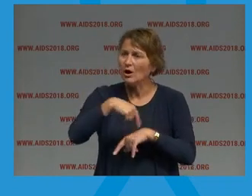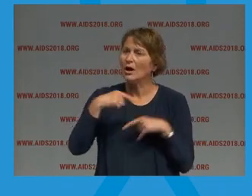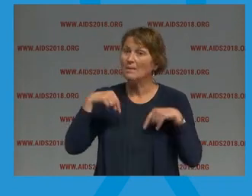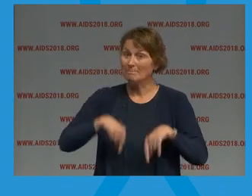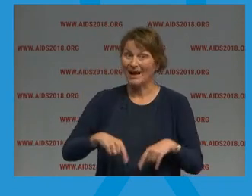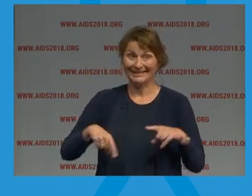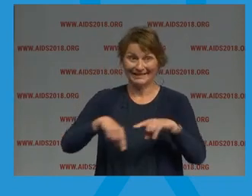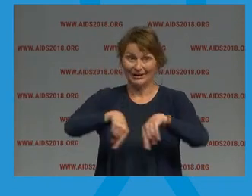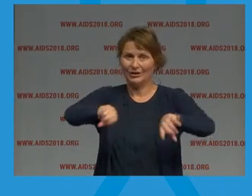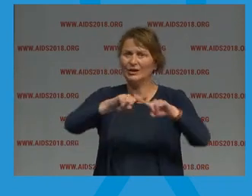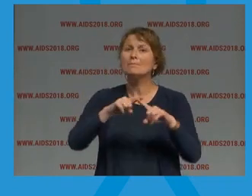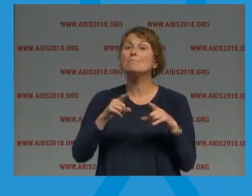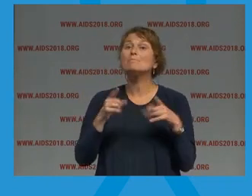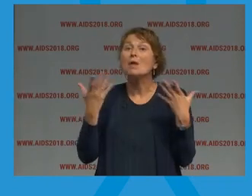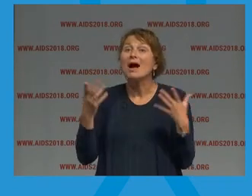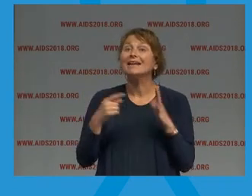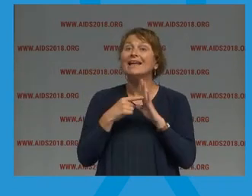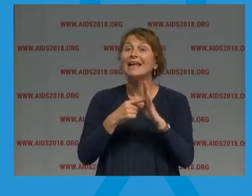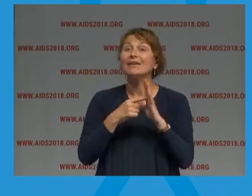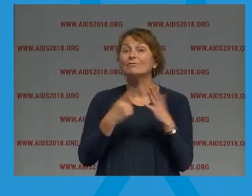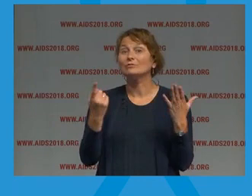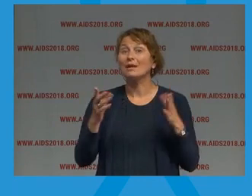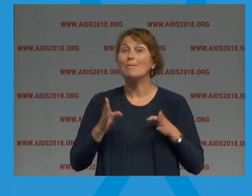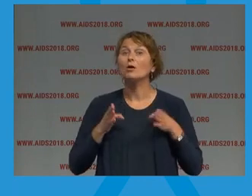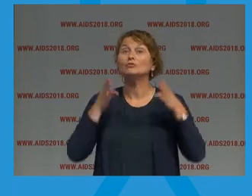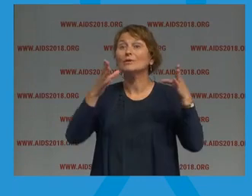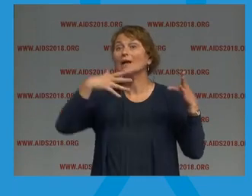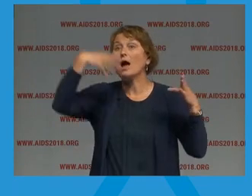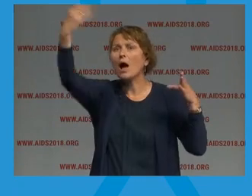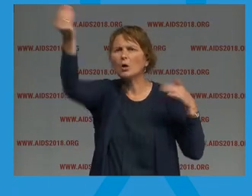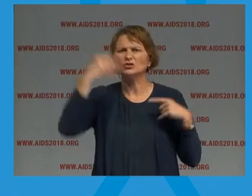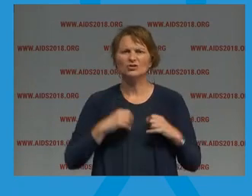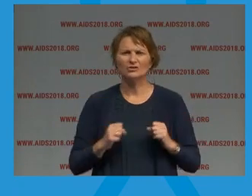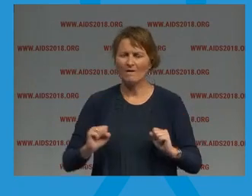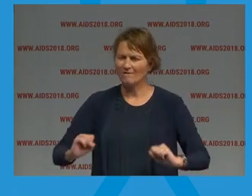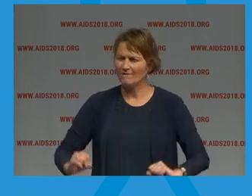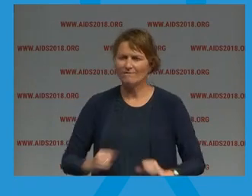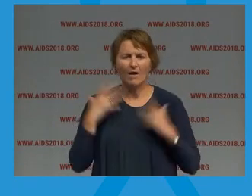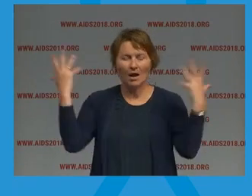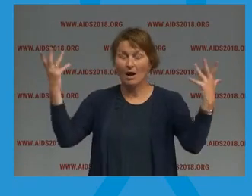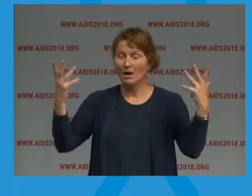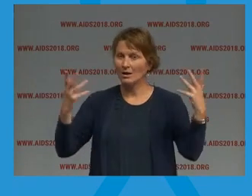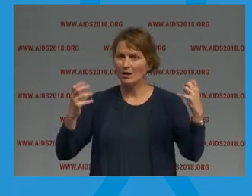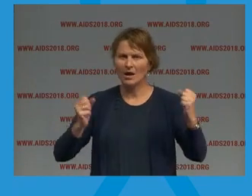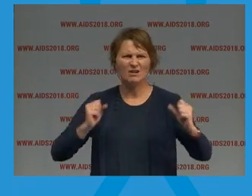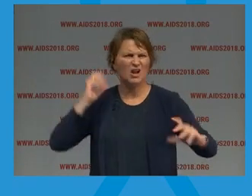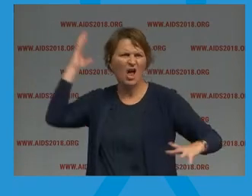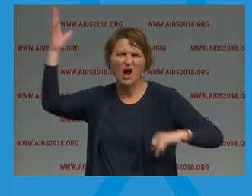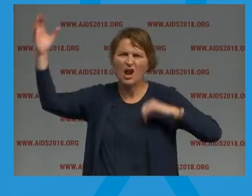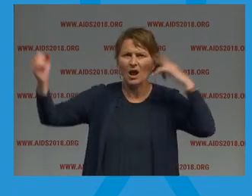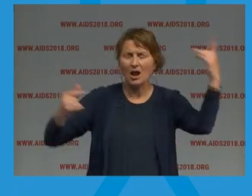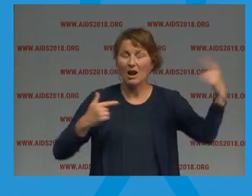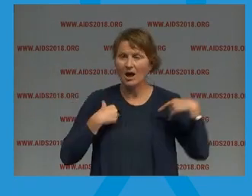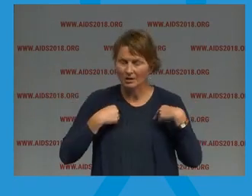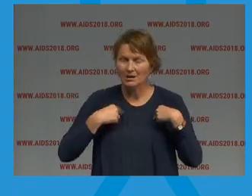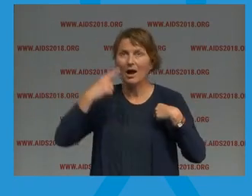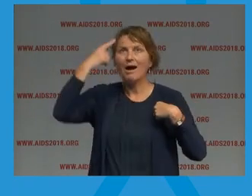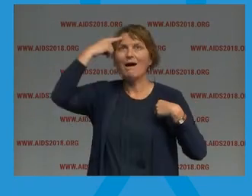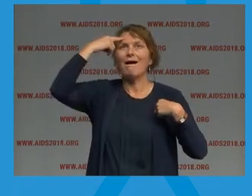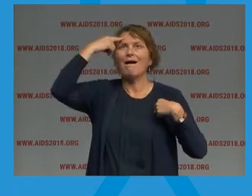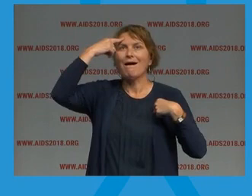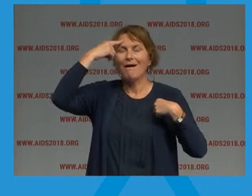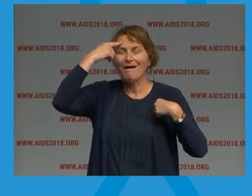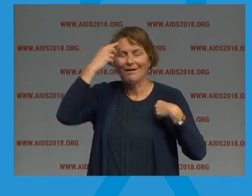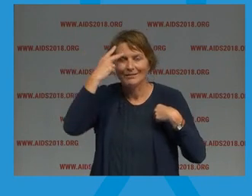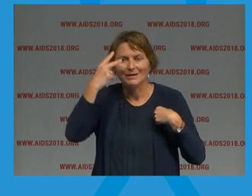street, she was pure fire. And the memory of that is what charged us up to be